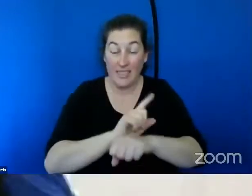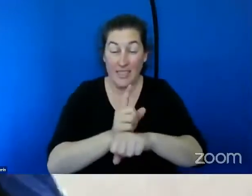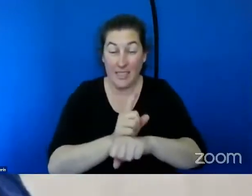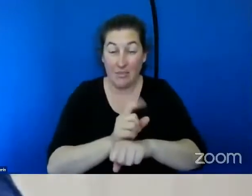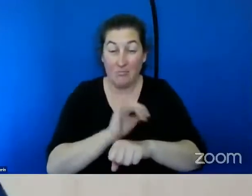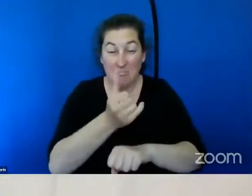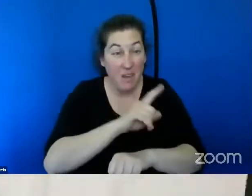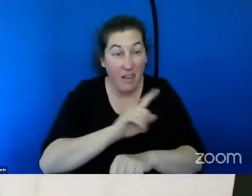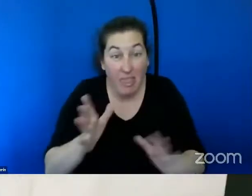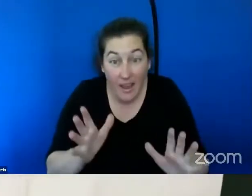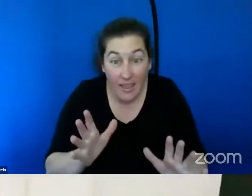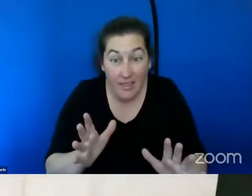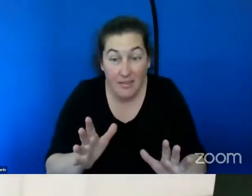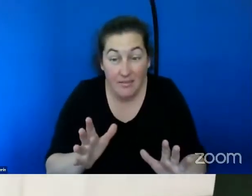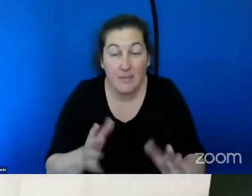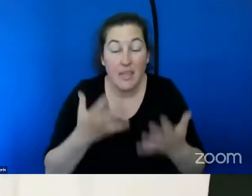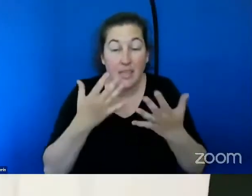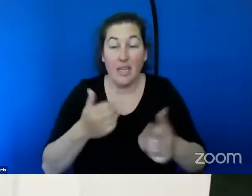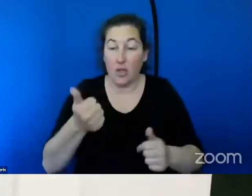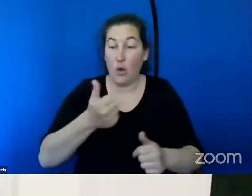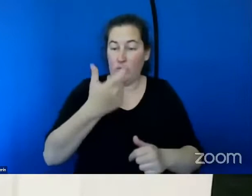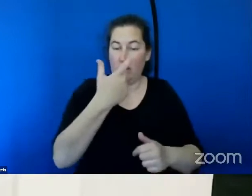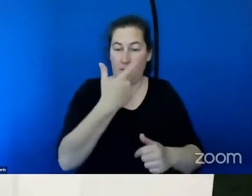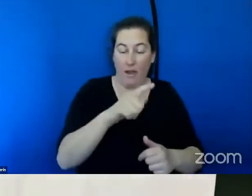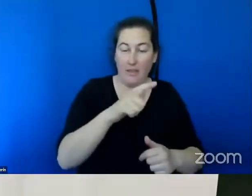Oh, the clock is going against him.